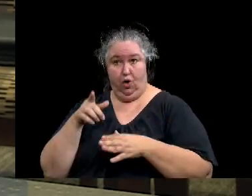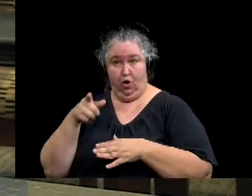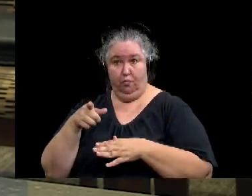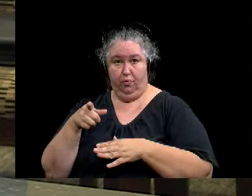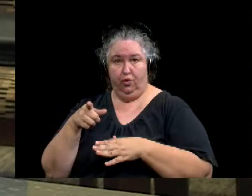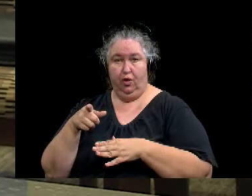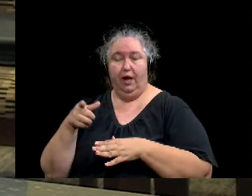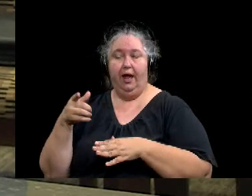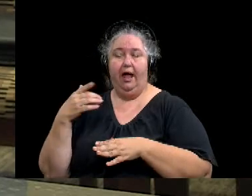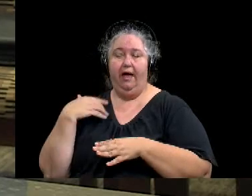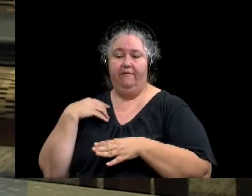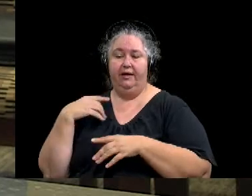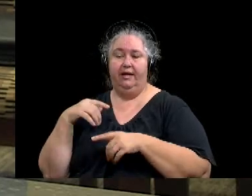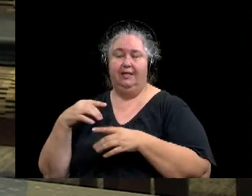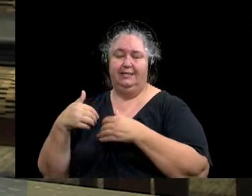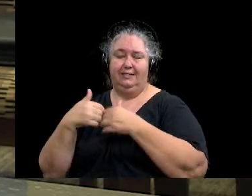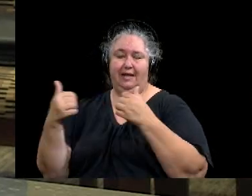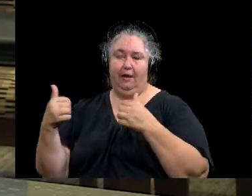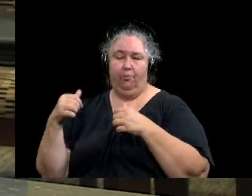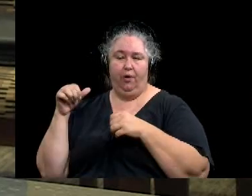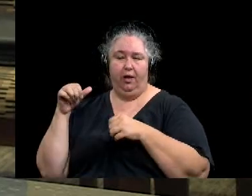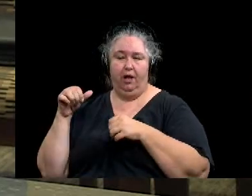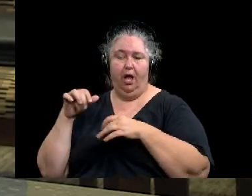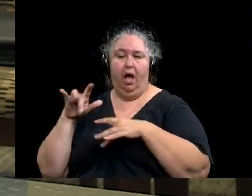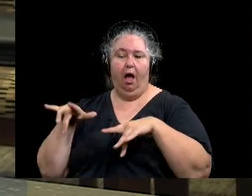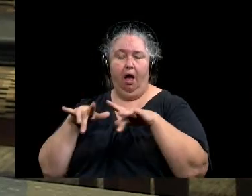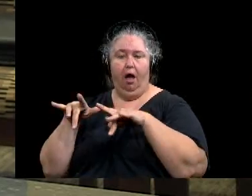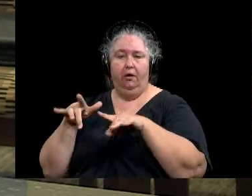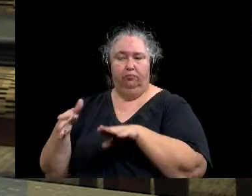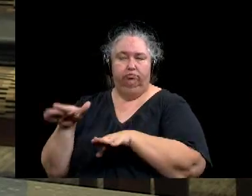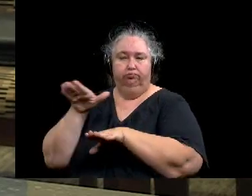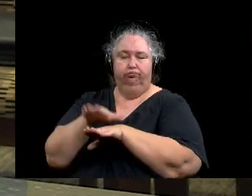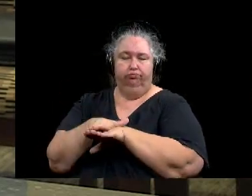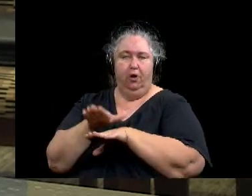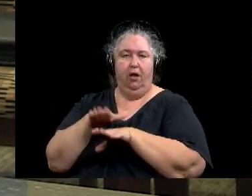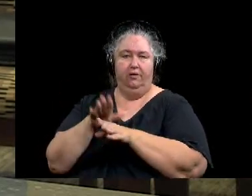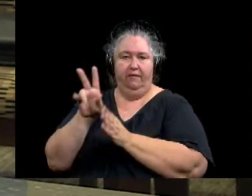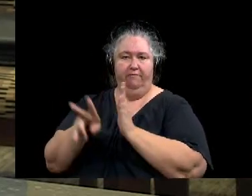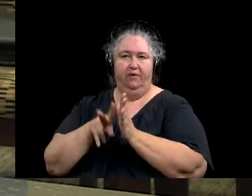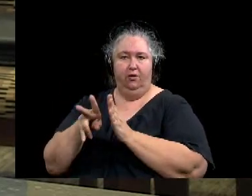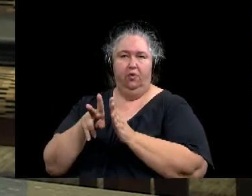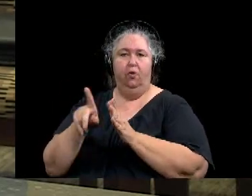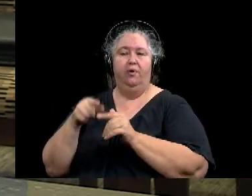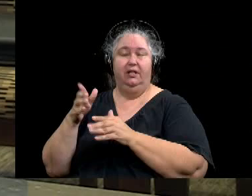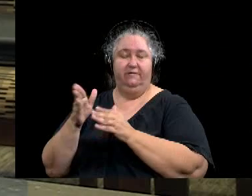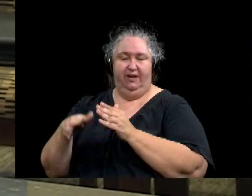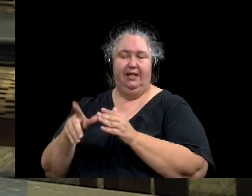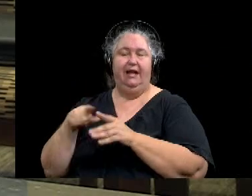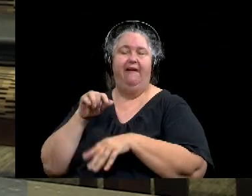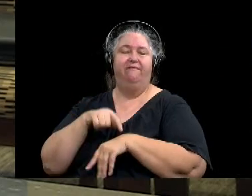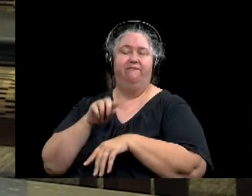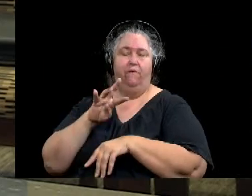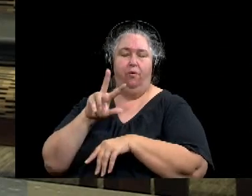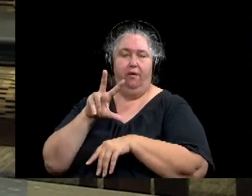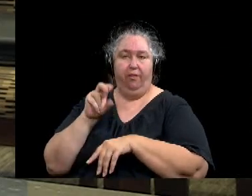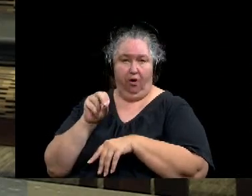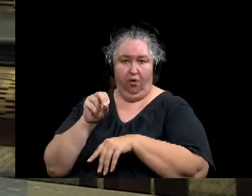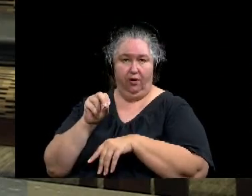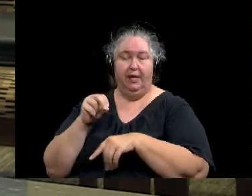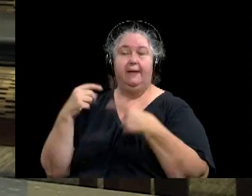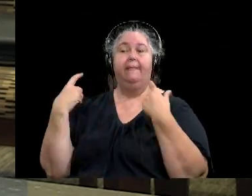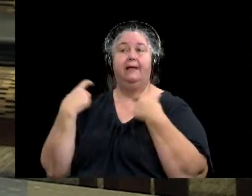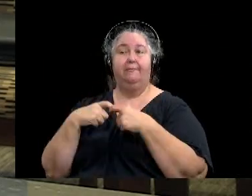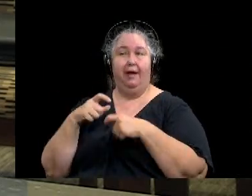separate Spanish audio track that we will put on top of the video of this when it's concluded. And at 4:30 this afternoon, we